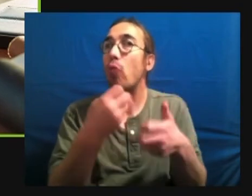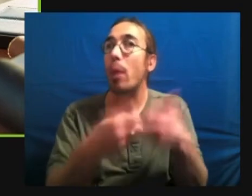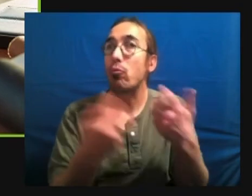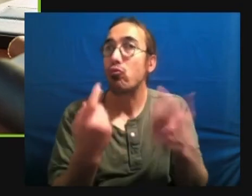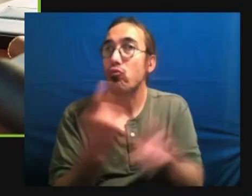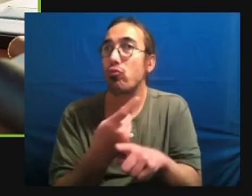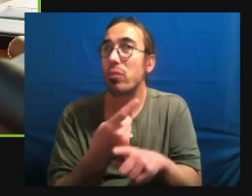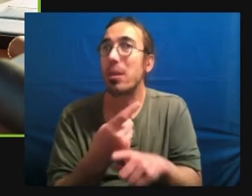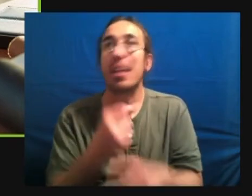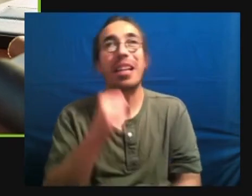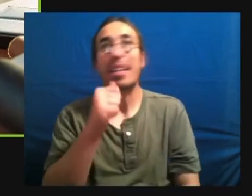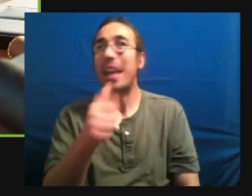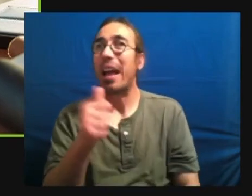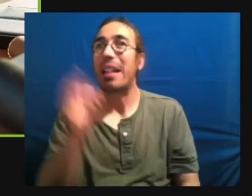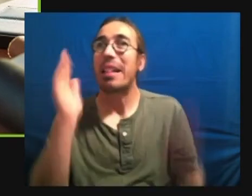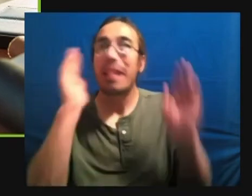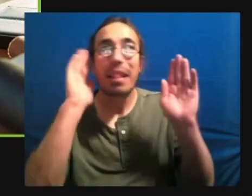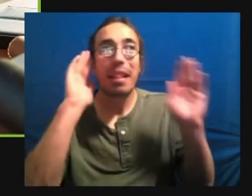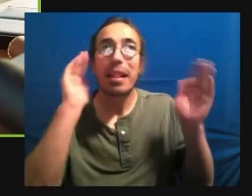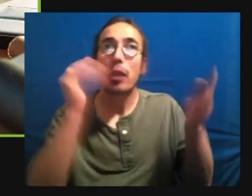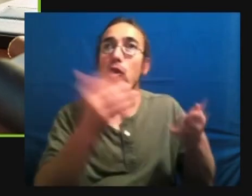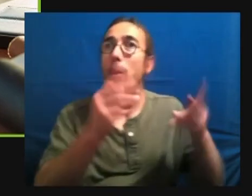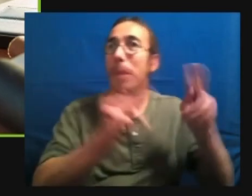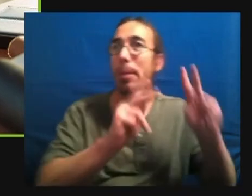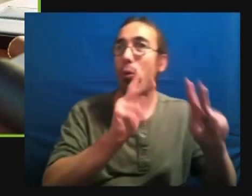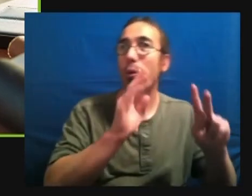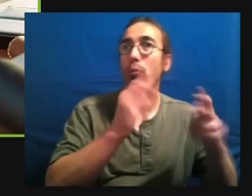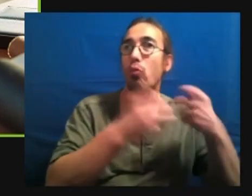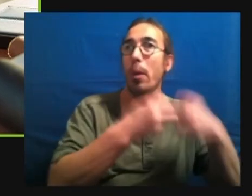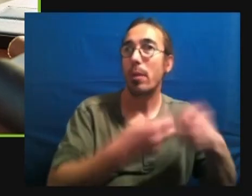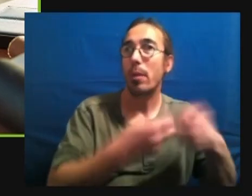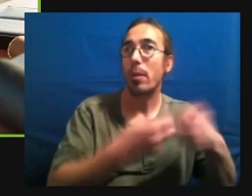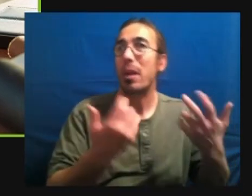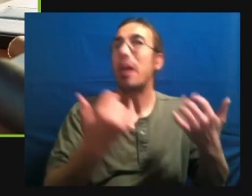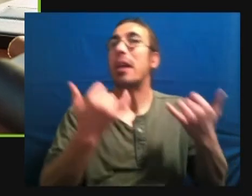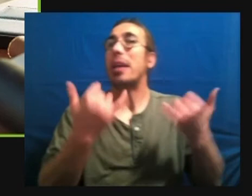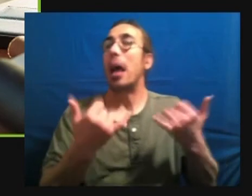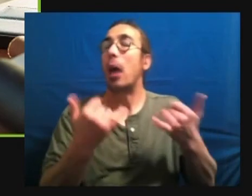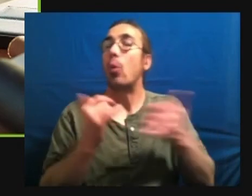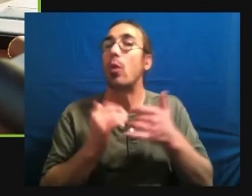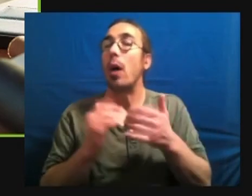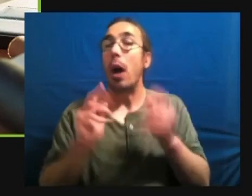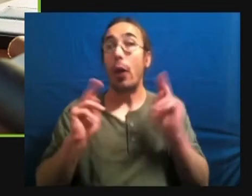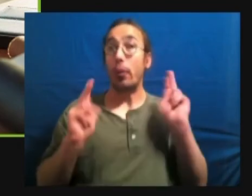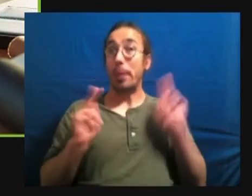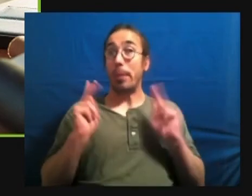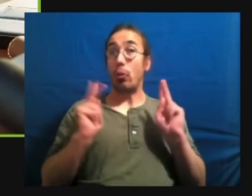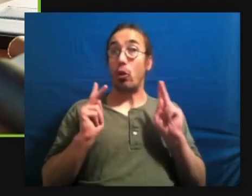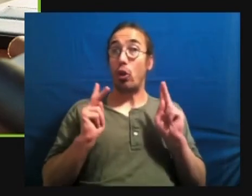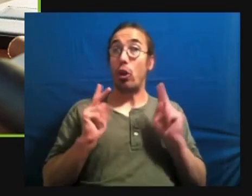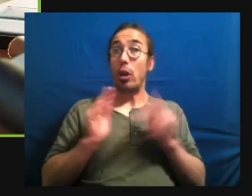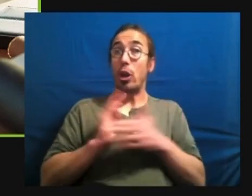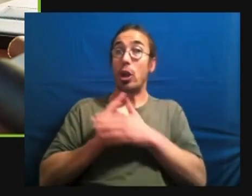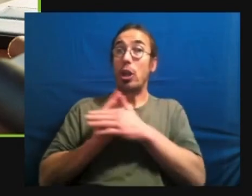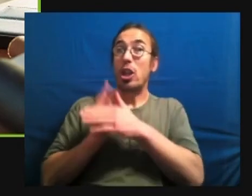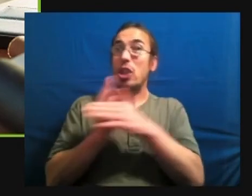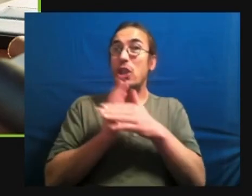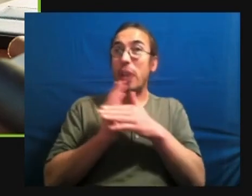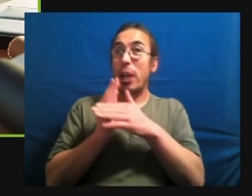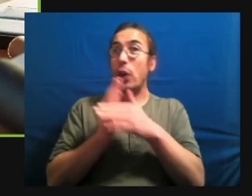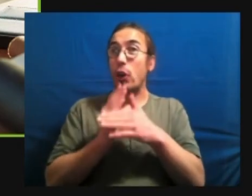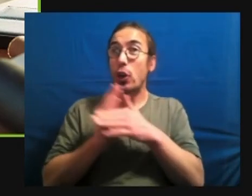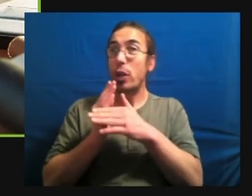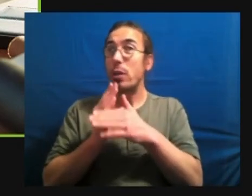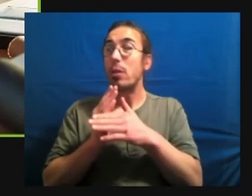listening to people, and she's now getting informed perspectives from others, other cities, and other initiatives that have